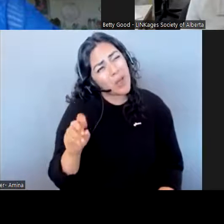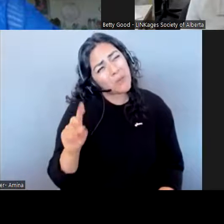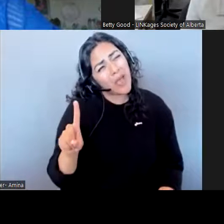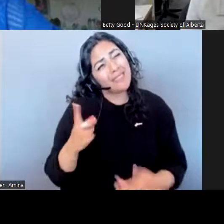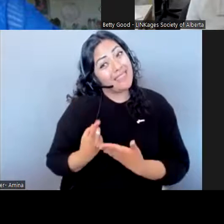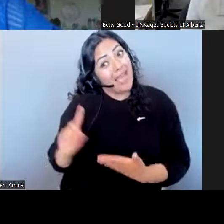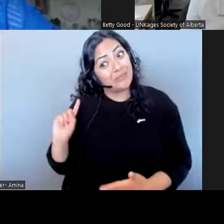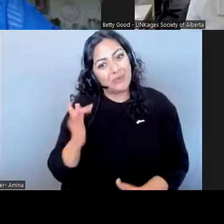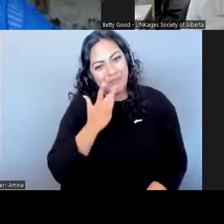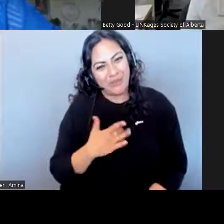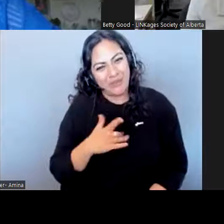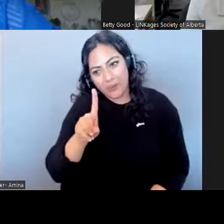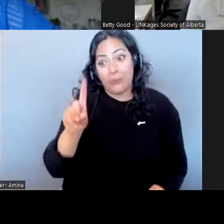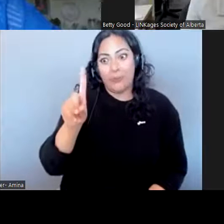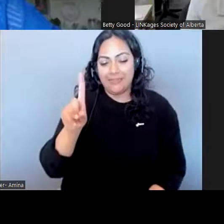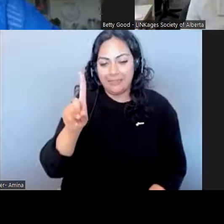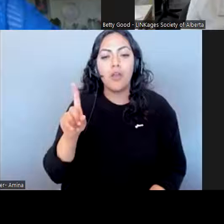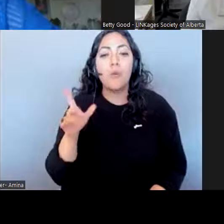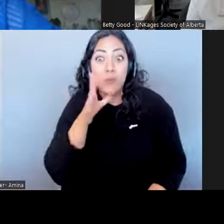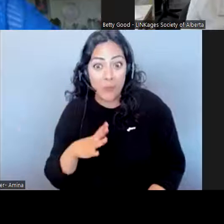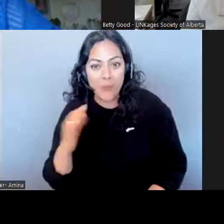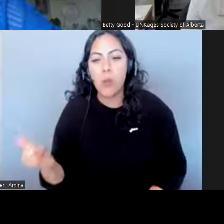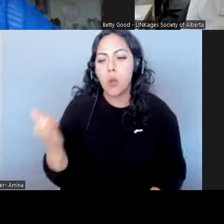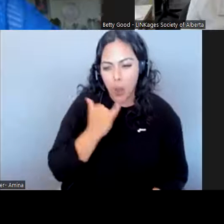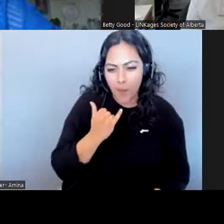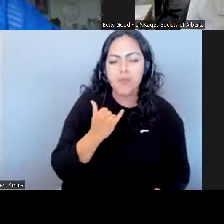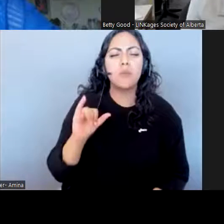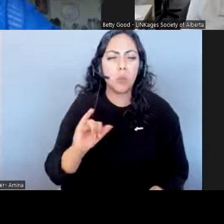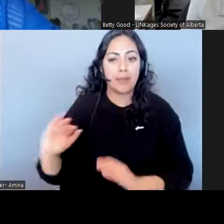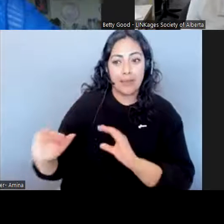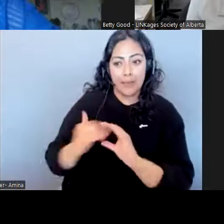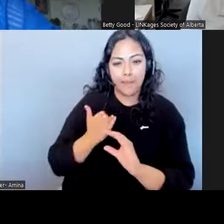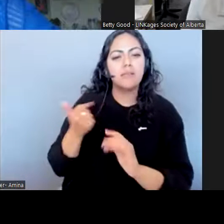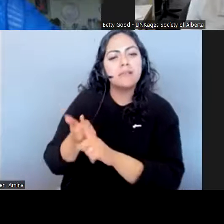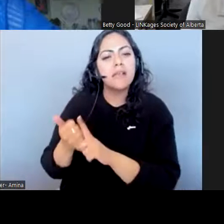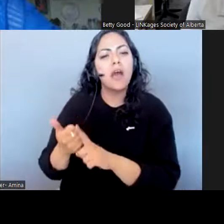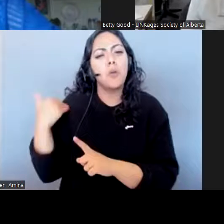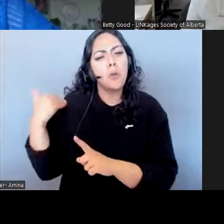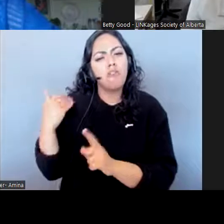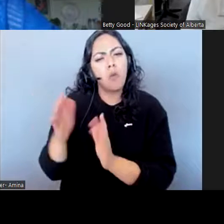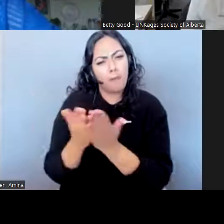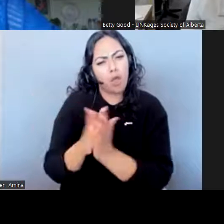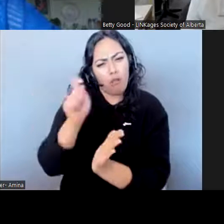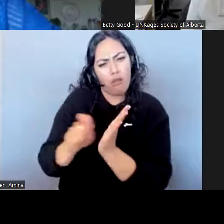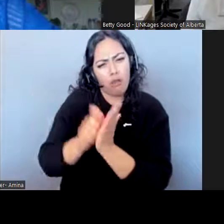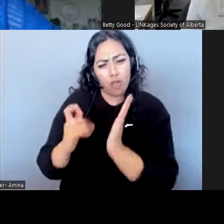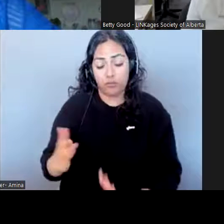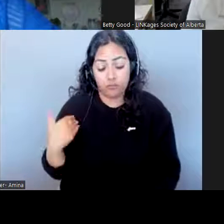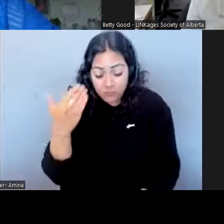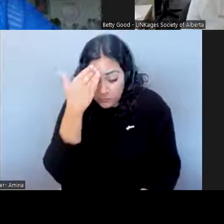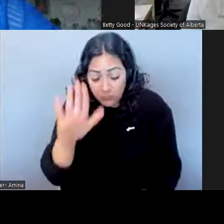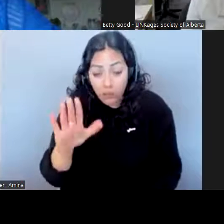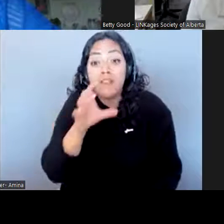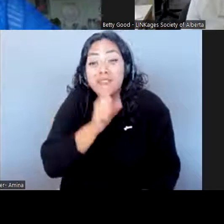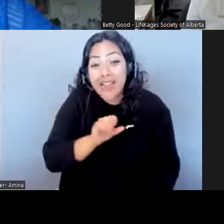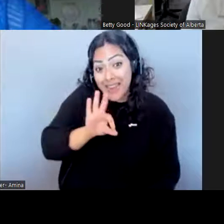week. And she actually called me and then sent me an email. And she was an author of a book. Who would have known at the age of 99?